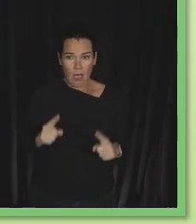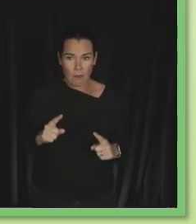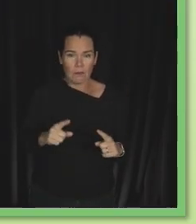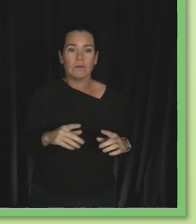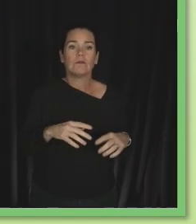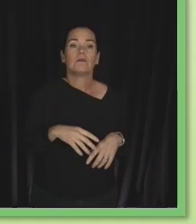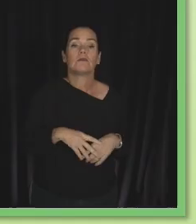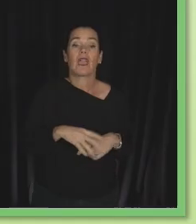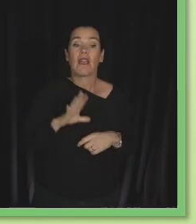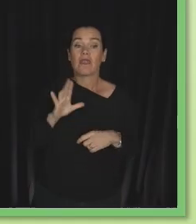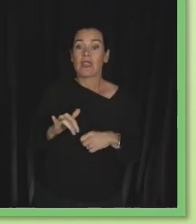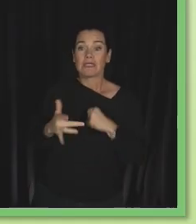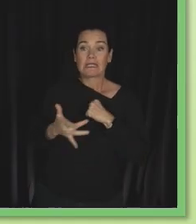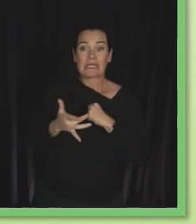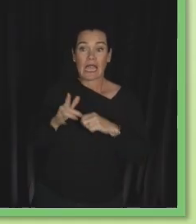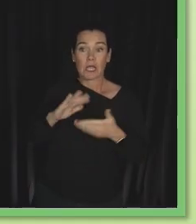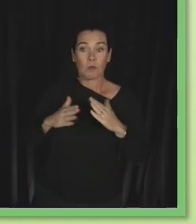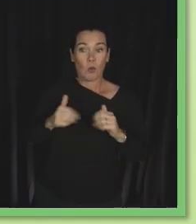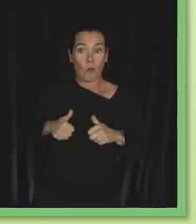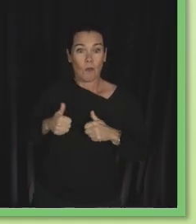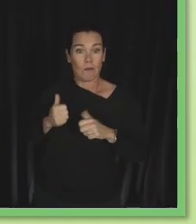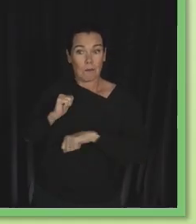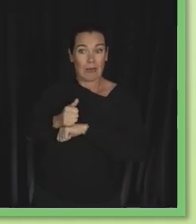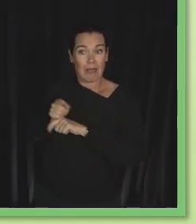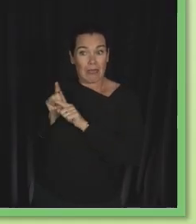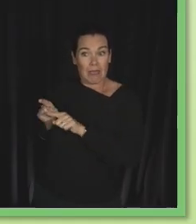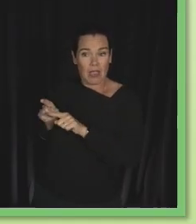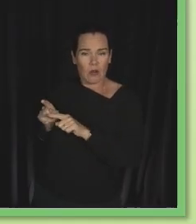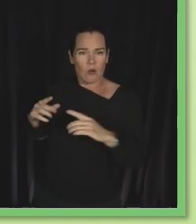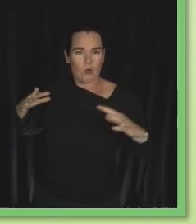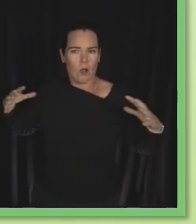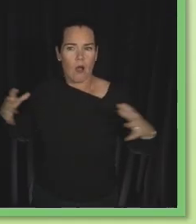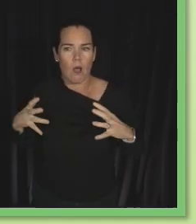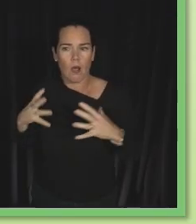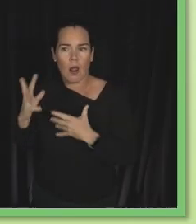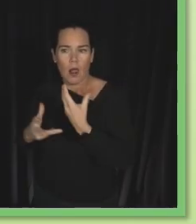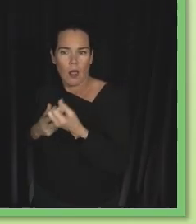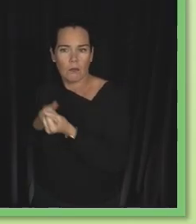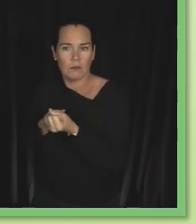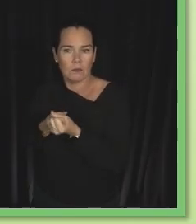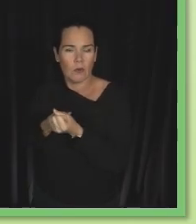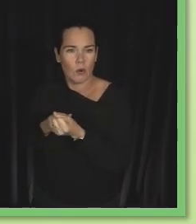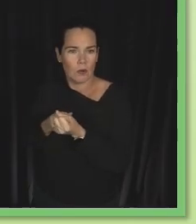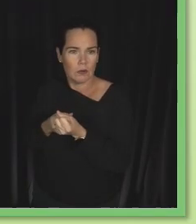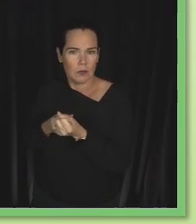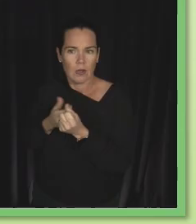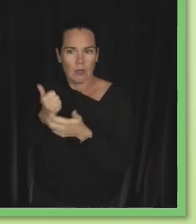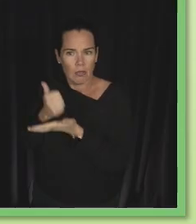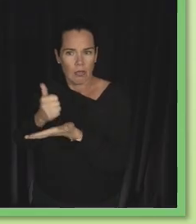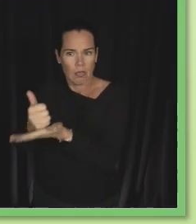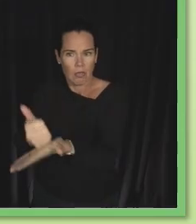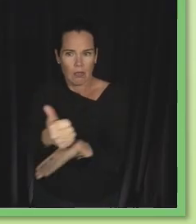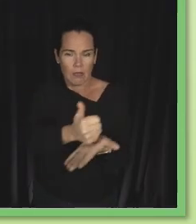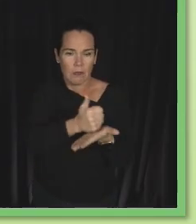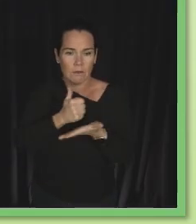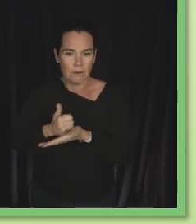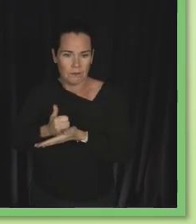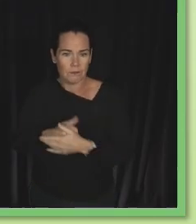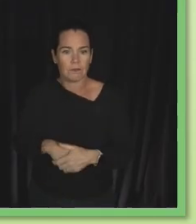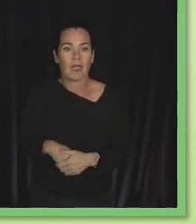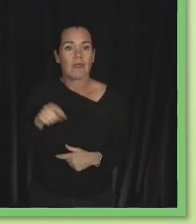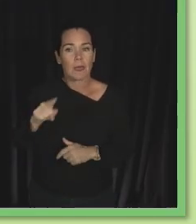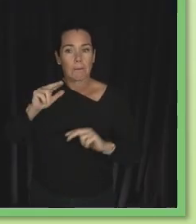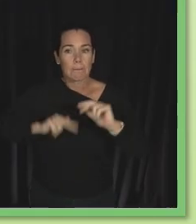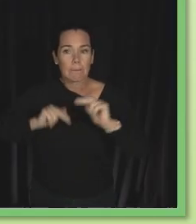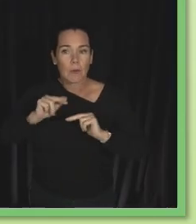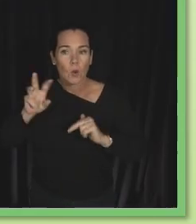community of Kerala came together overnight to support the relief efforts. The IEEE community built a